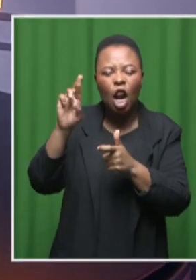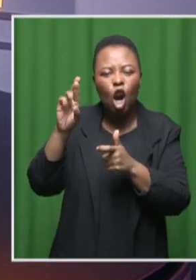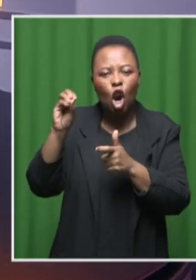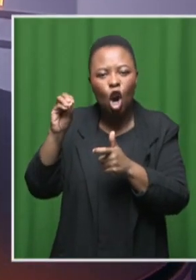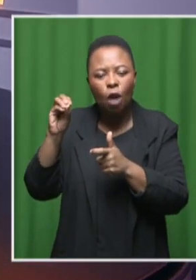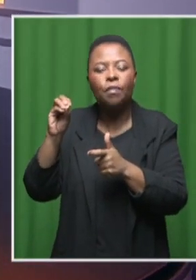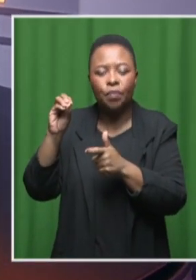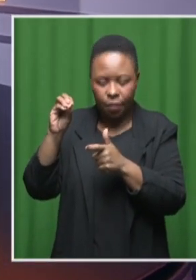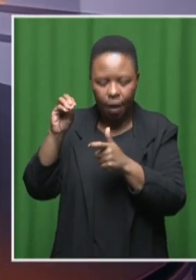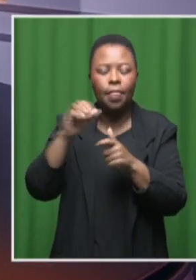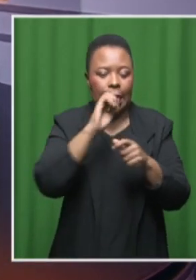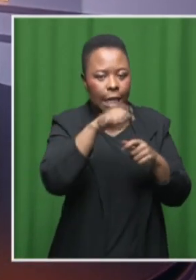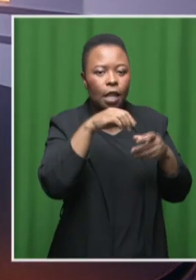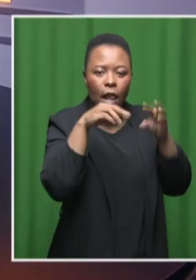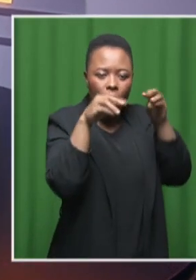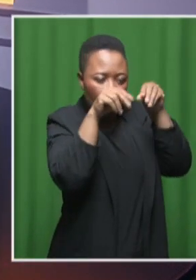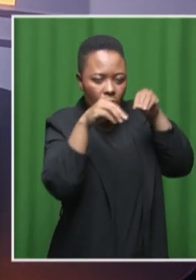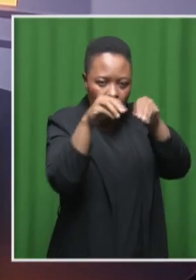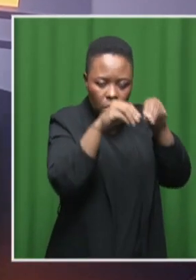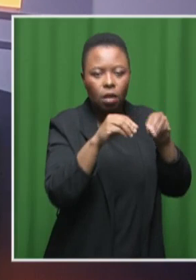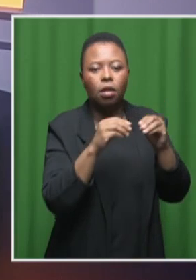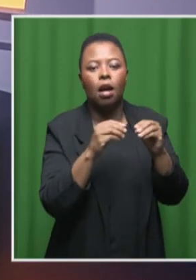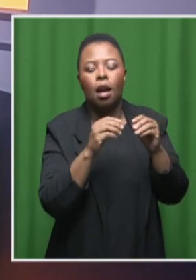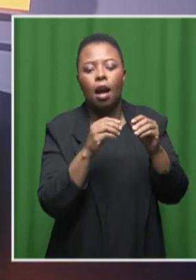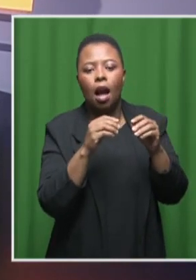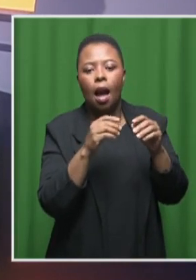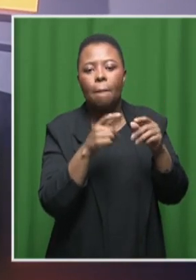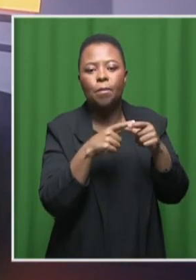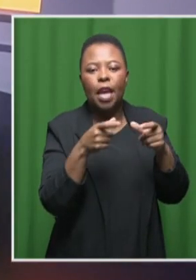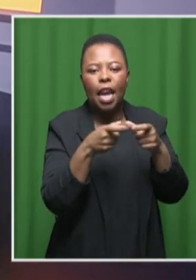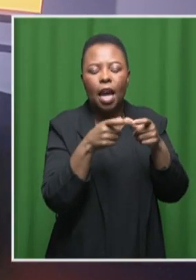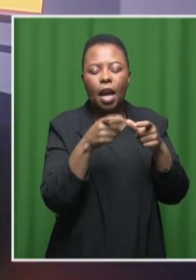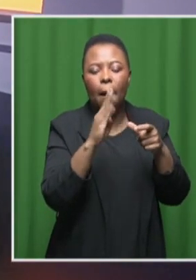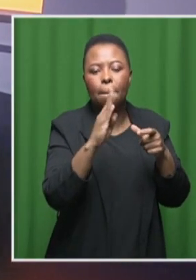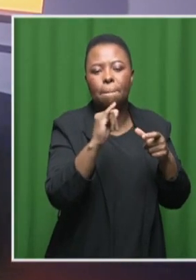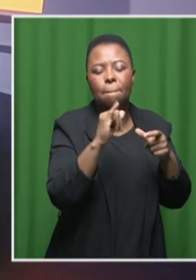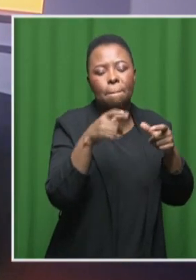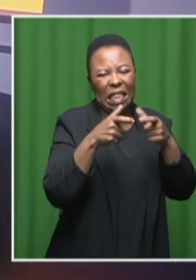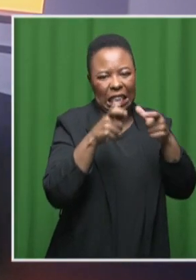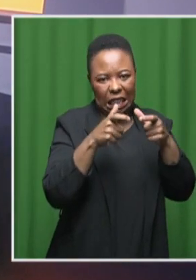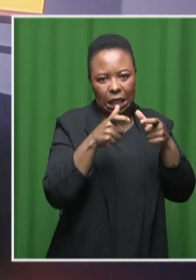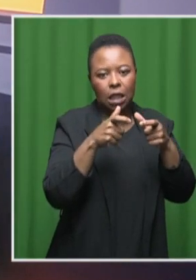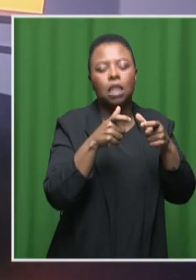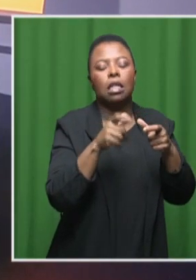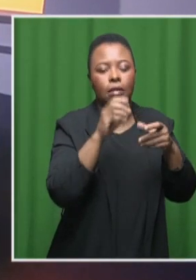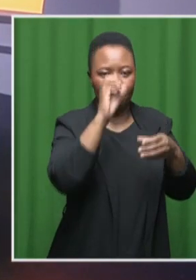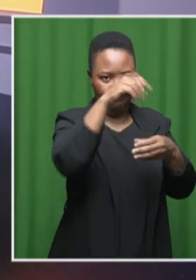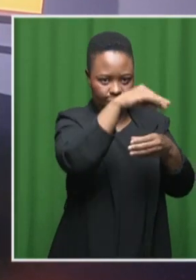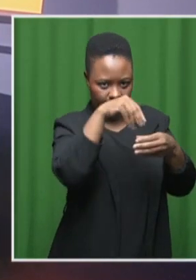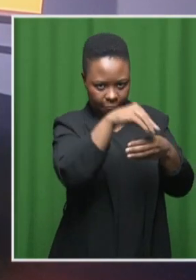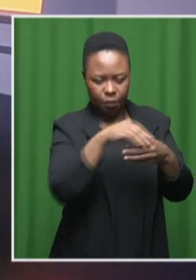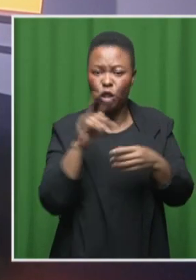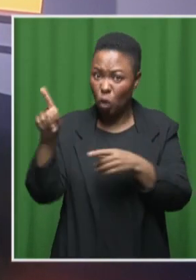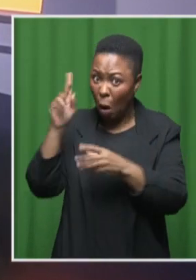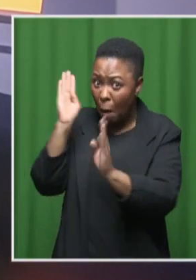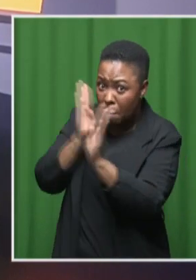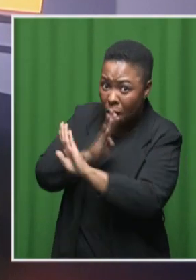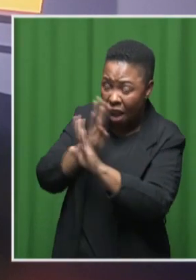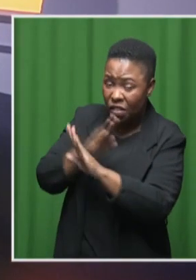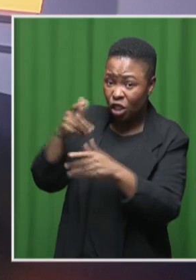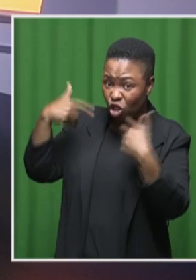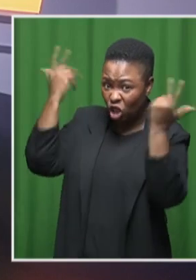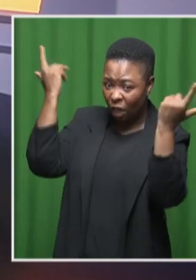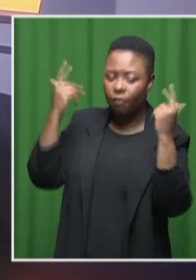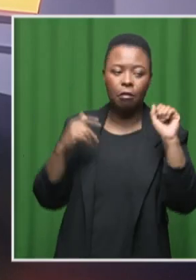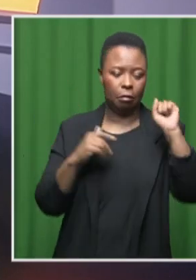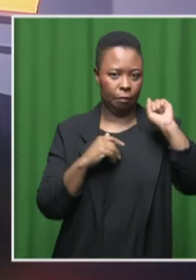Nice. Then I sprinkled some tennis biscuits on the top. Nice. And you're also a private chef? Yes, I am. What goes into, you